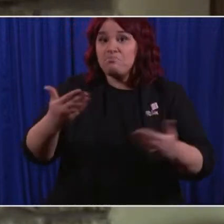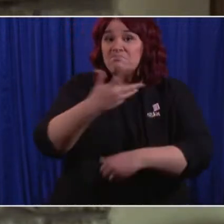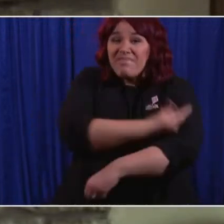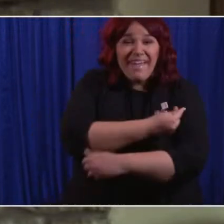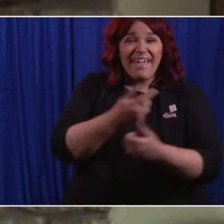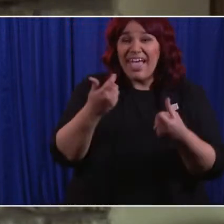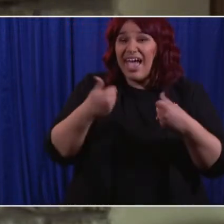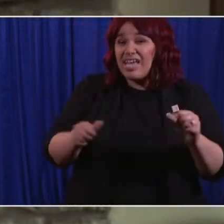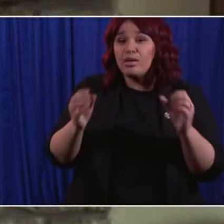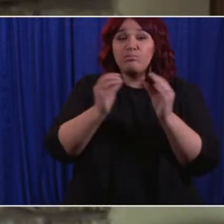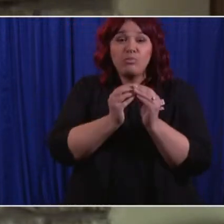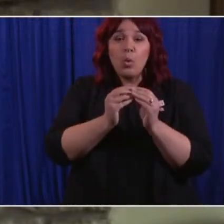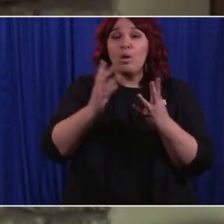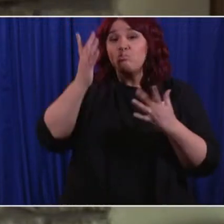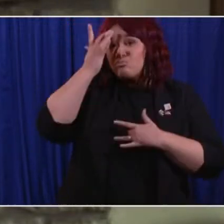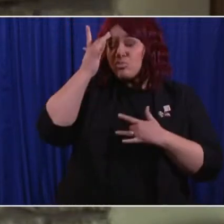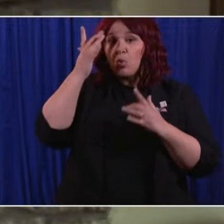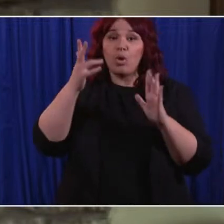COVID-19.